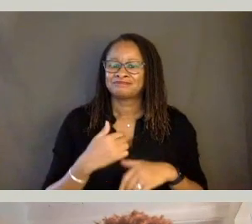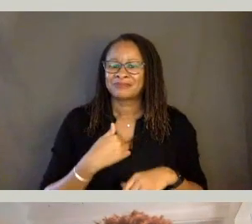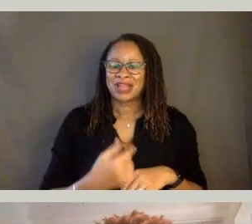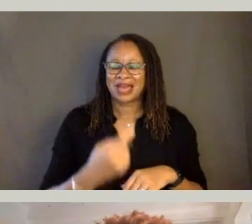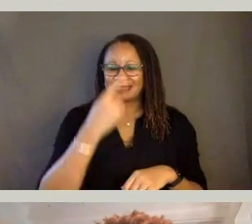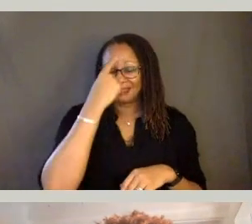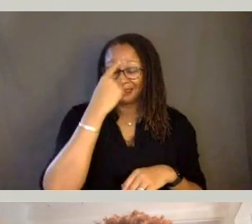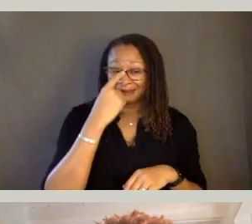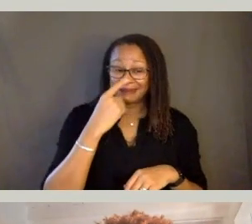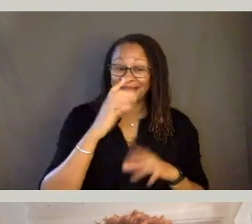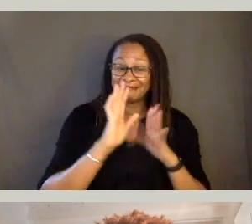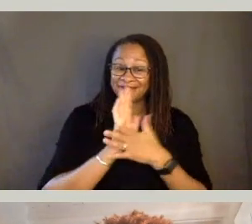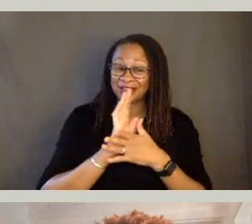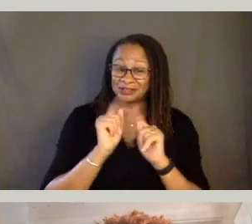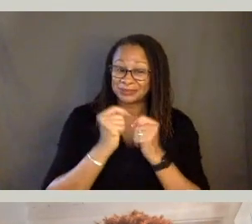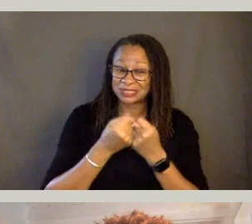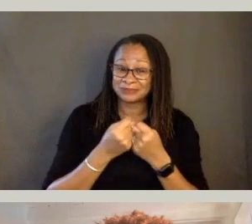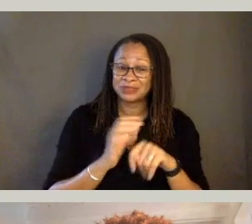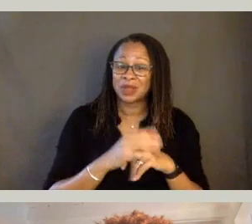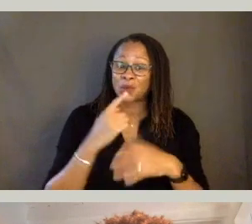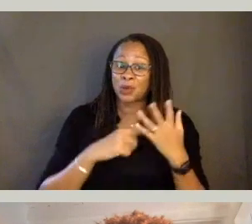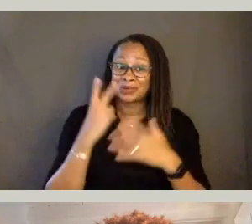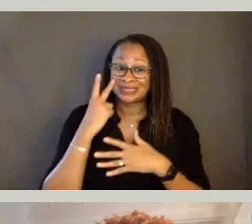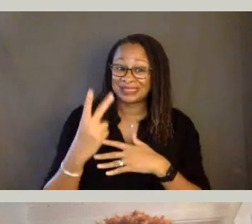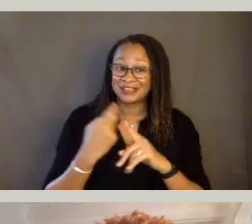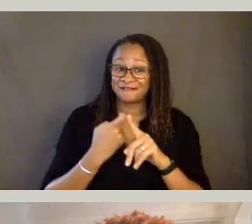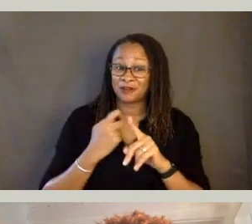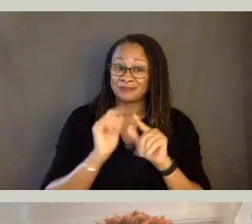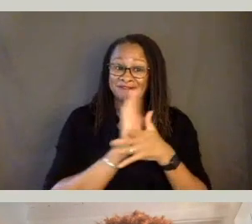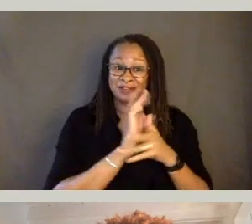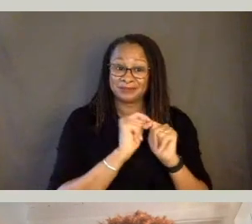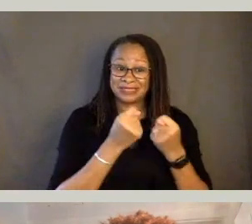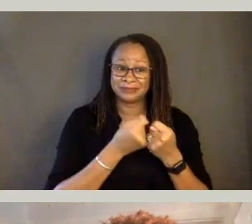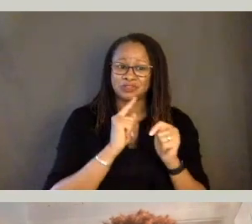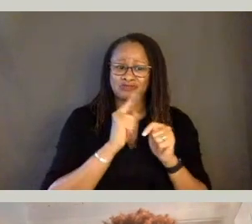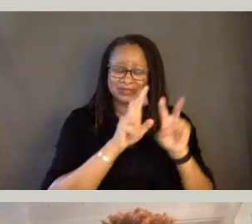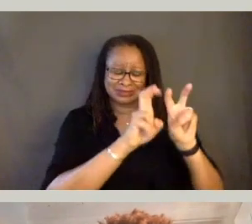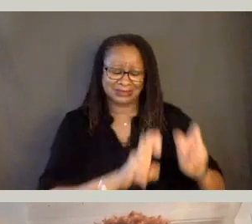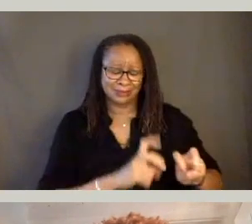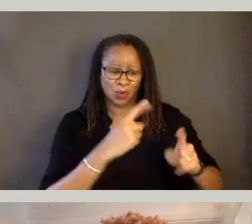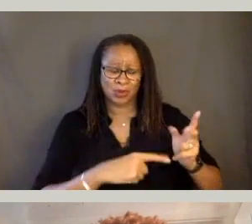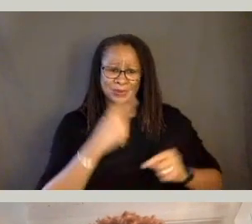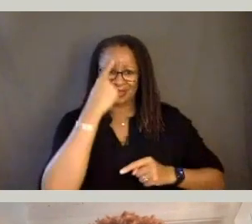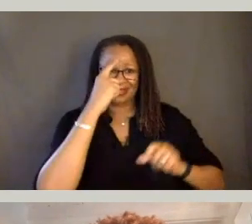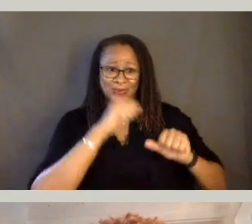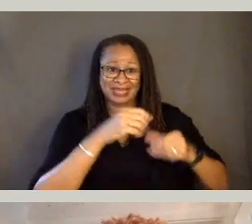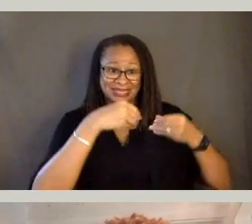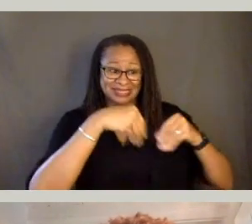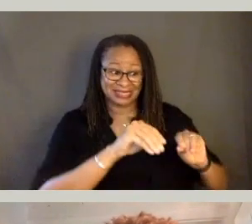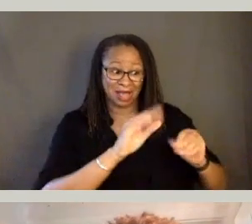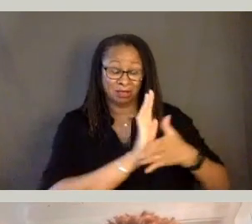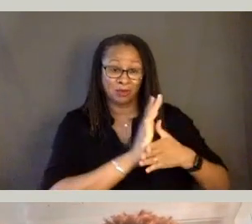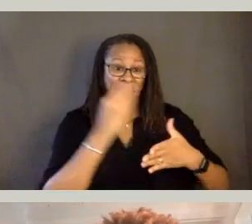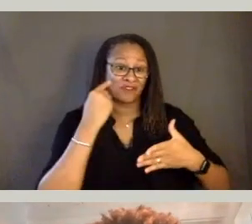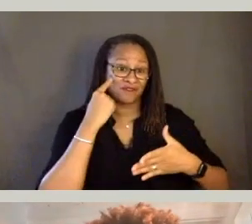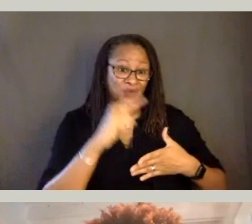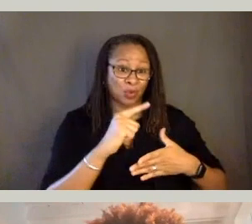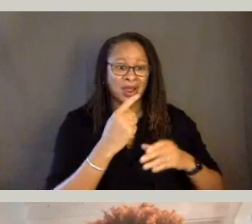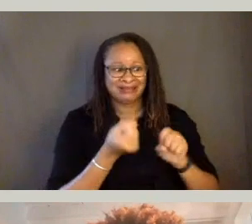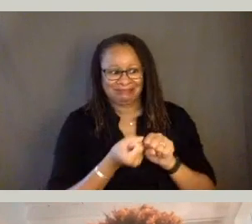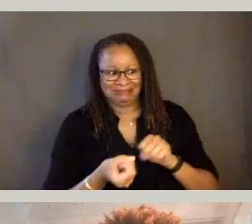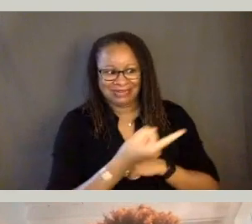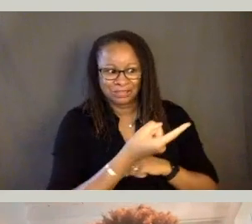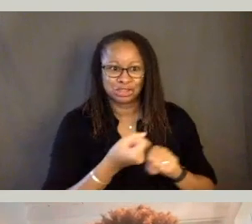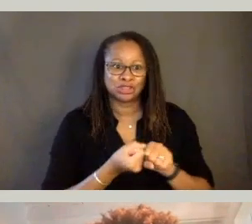you know, film teams are really, what we're seeing from film teams is really assessing what do we think we can sell this movie for, you know, a year from